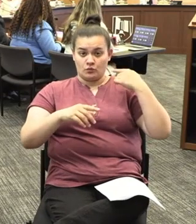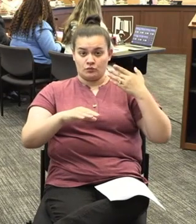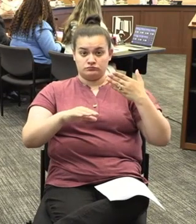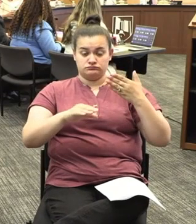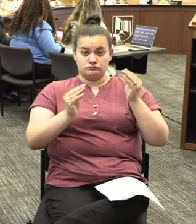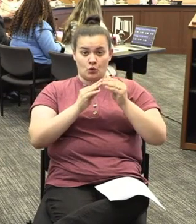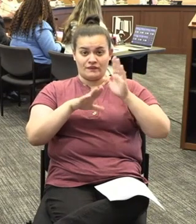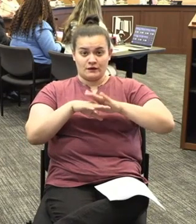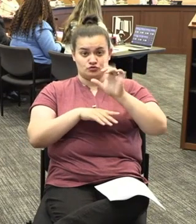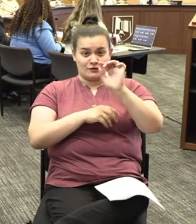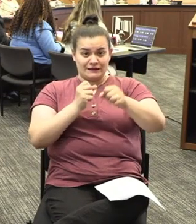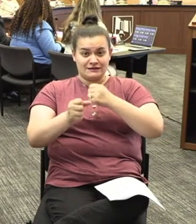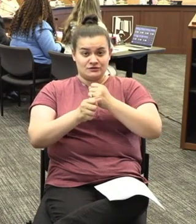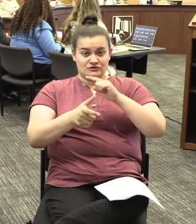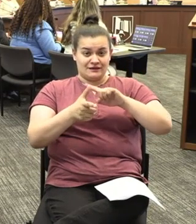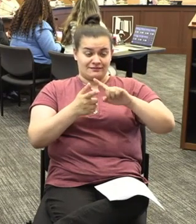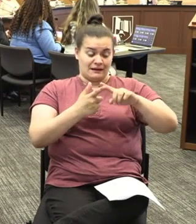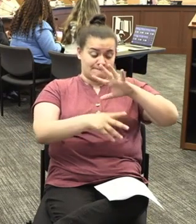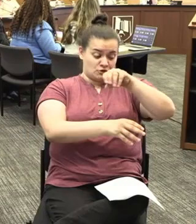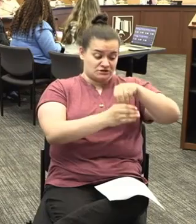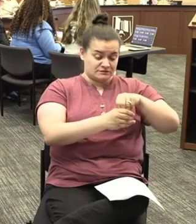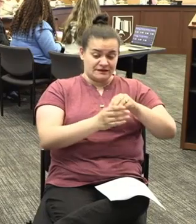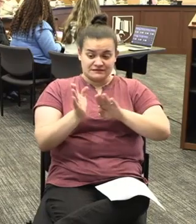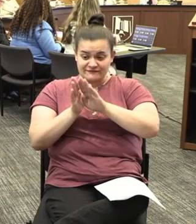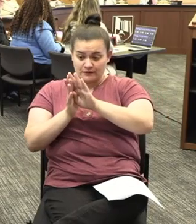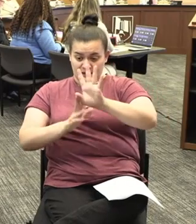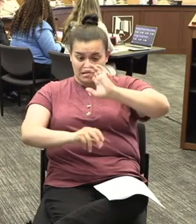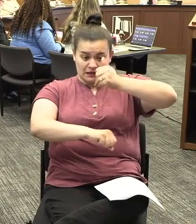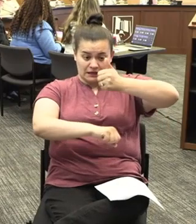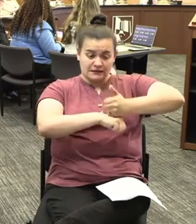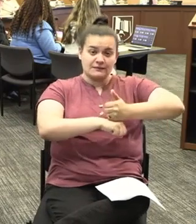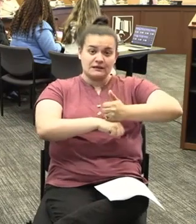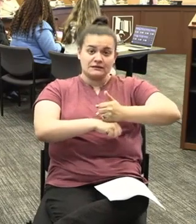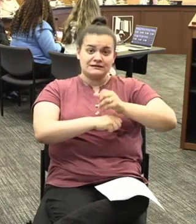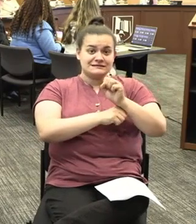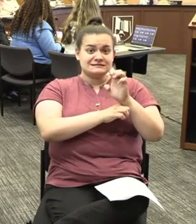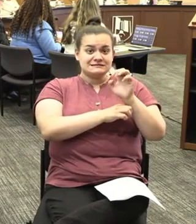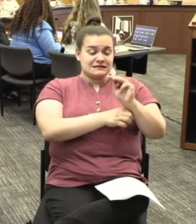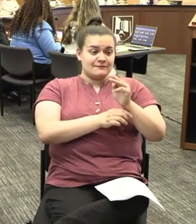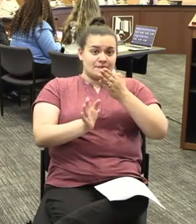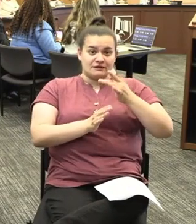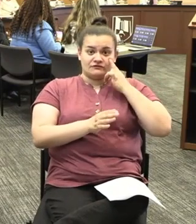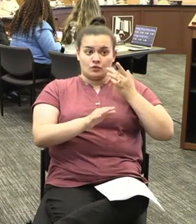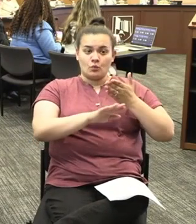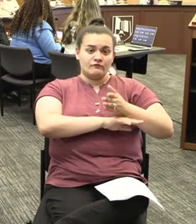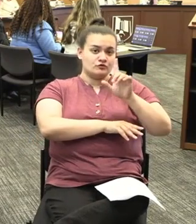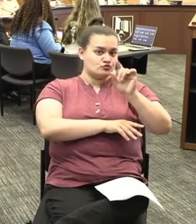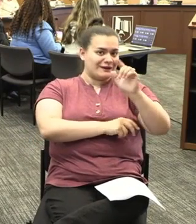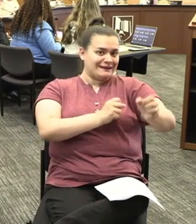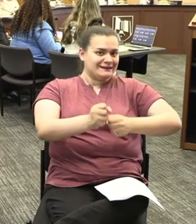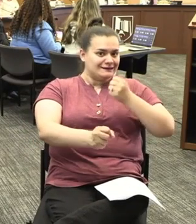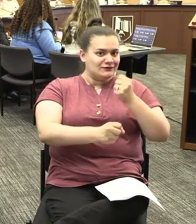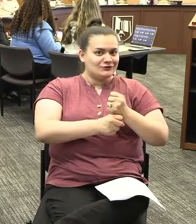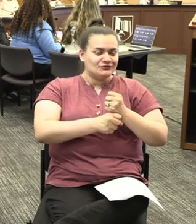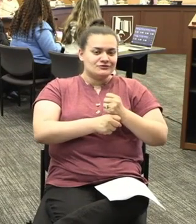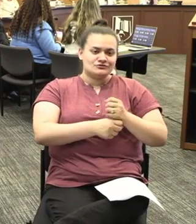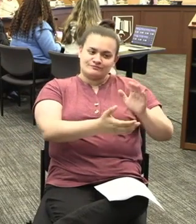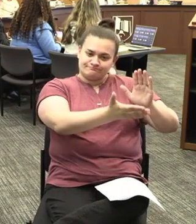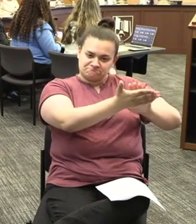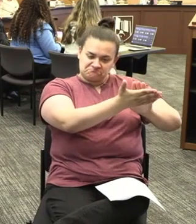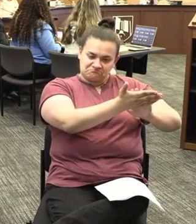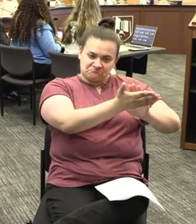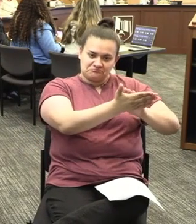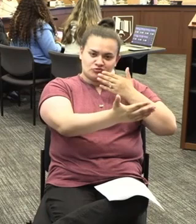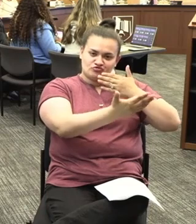years and participated in both developing and implementing SEM plans for over 20 years. Just kudos to